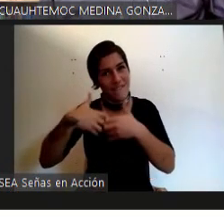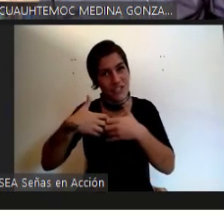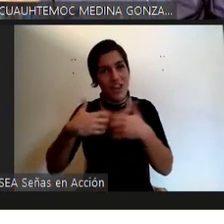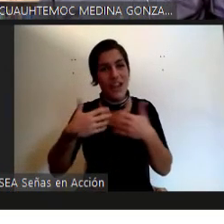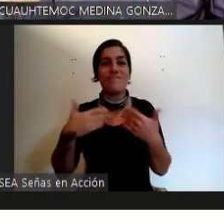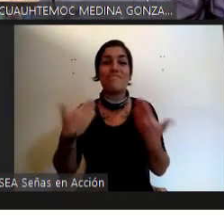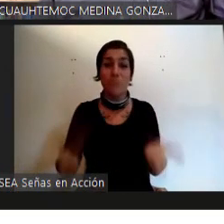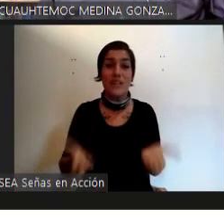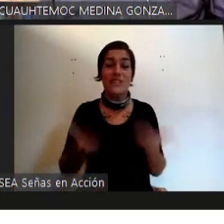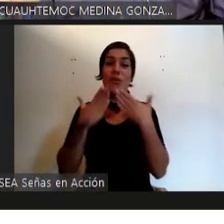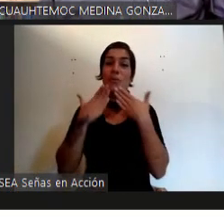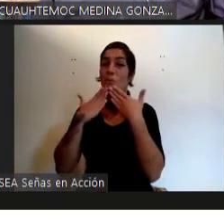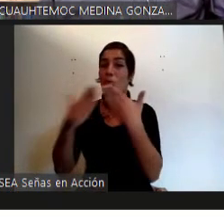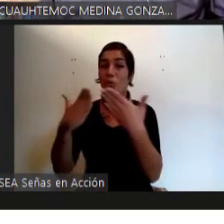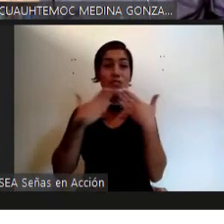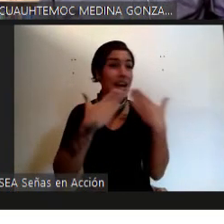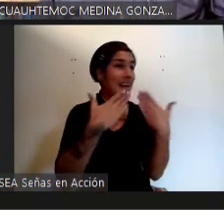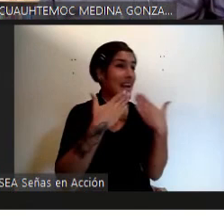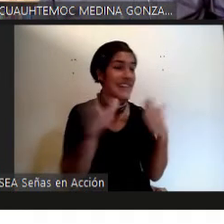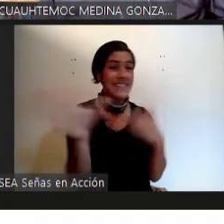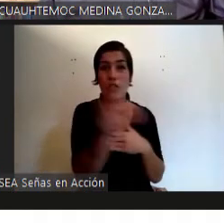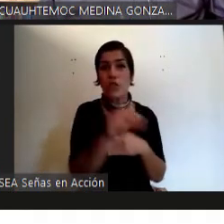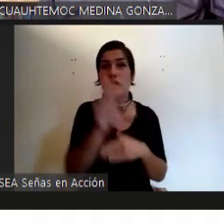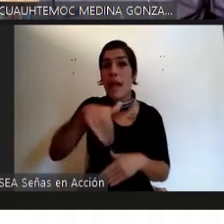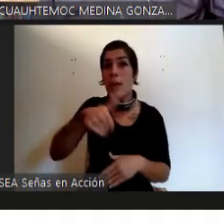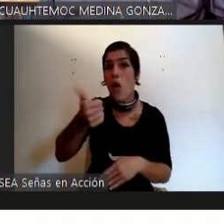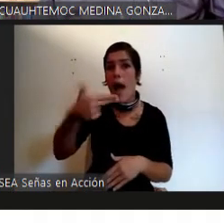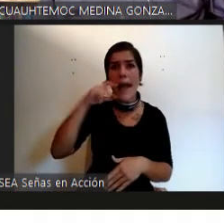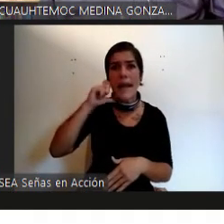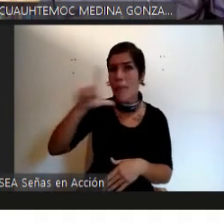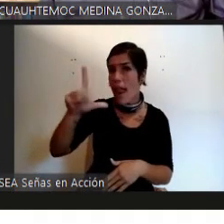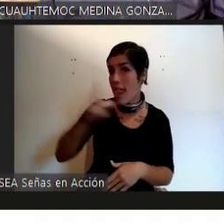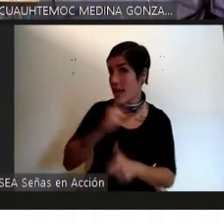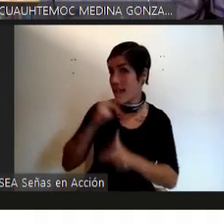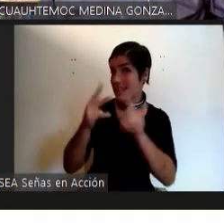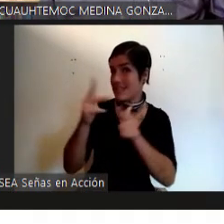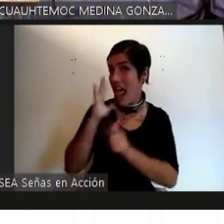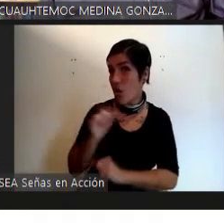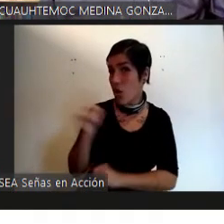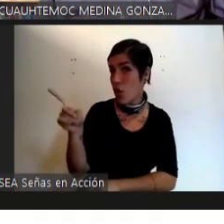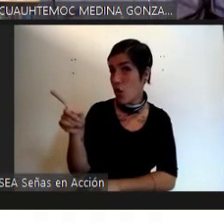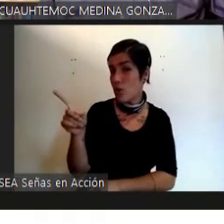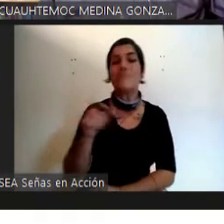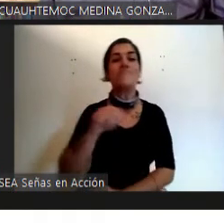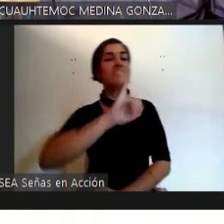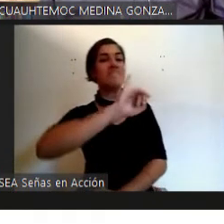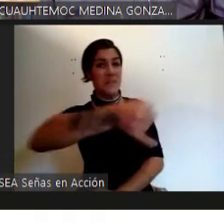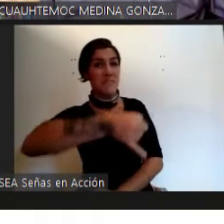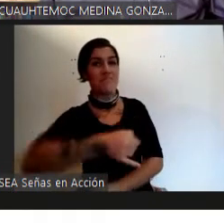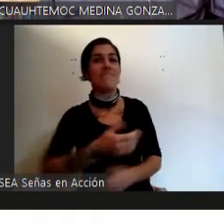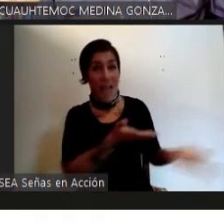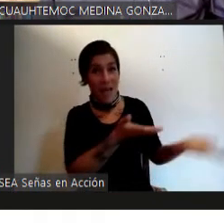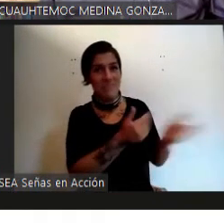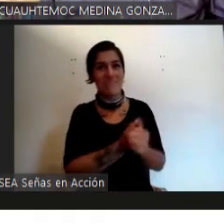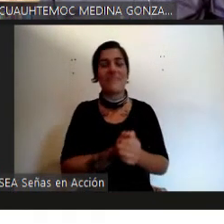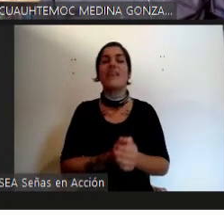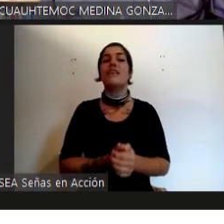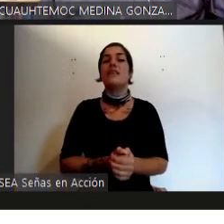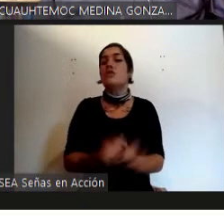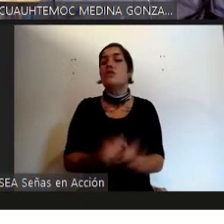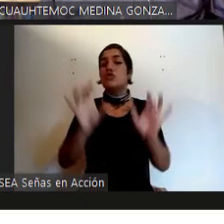in this session, I'd like to thank you so much. And unless Anibal would like to say anything else, it's mercy on my